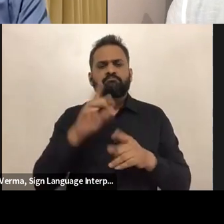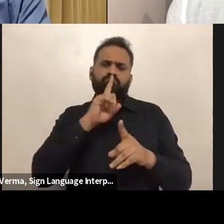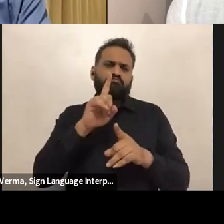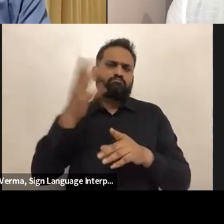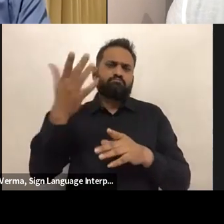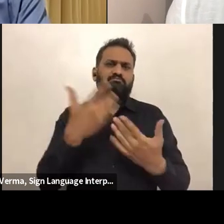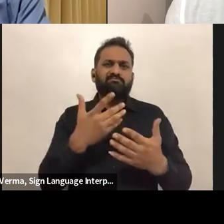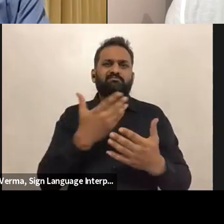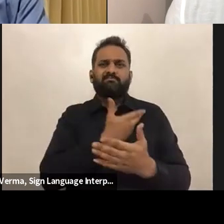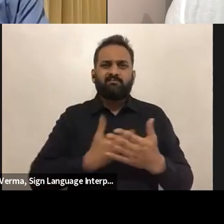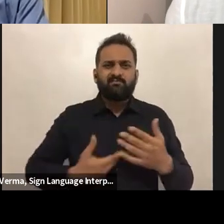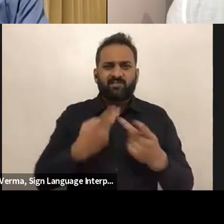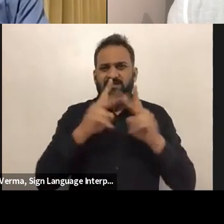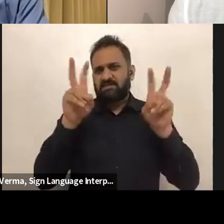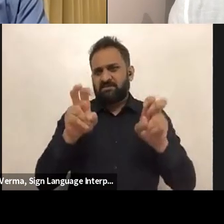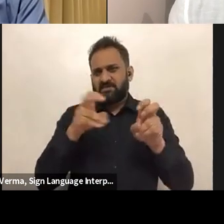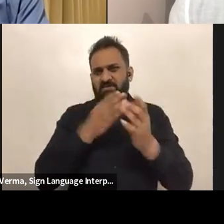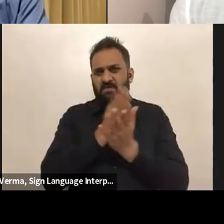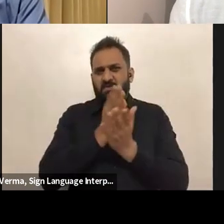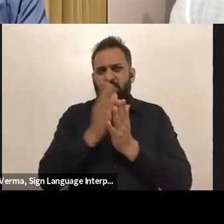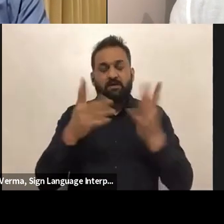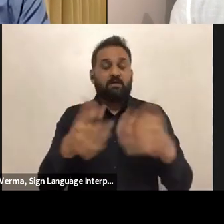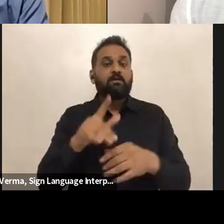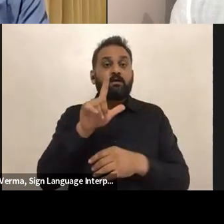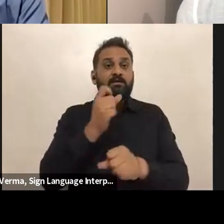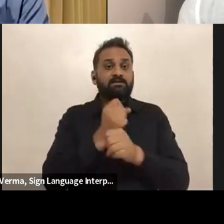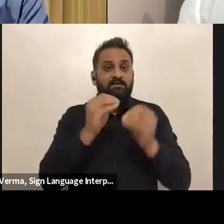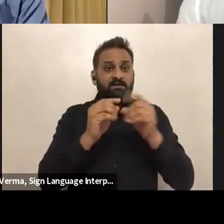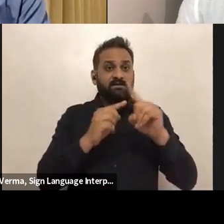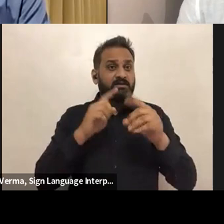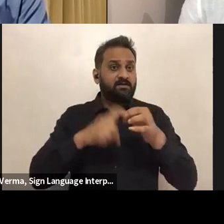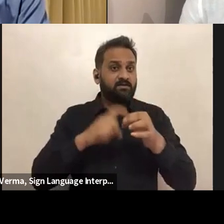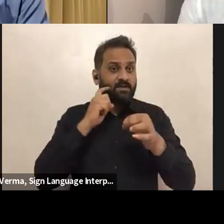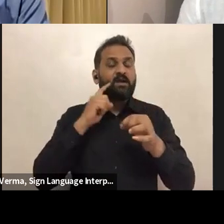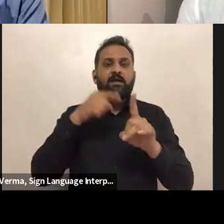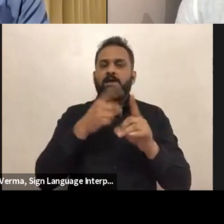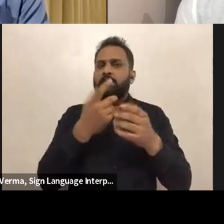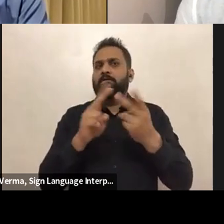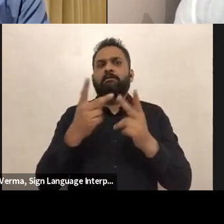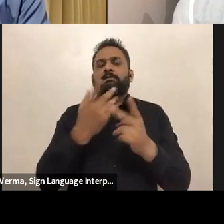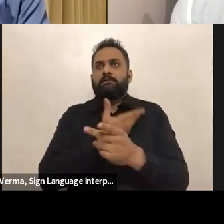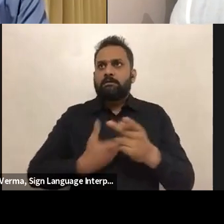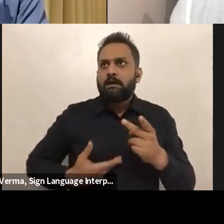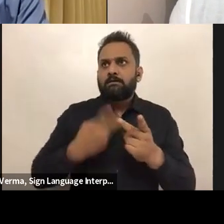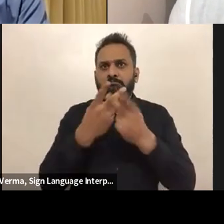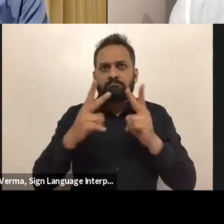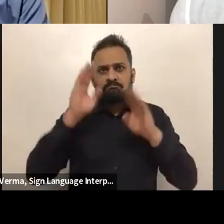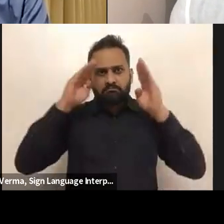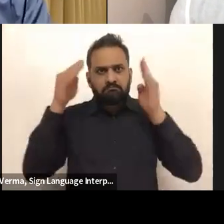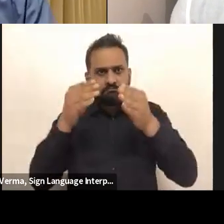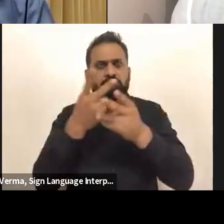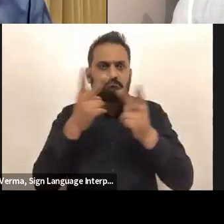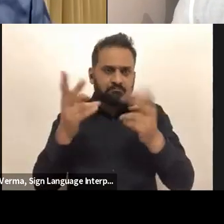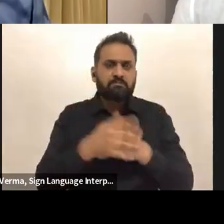phobic. Even if they didn't understand LGBTIQ, they definitely understood caste. So they were both caste phobic and homophobic. But